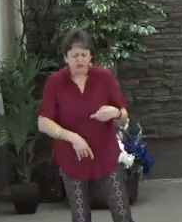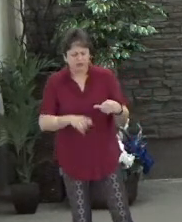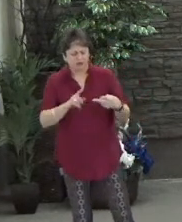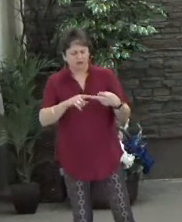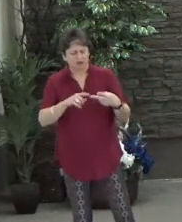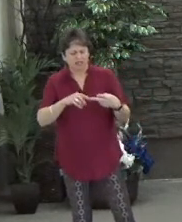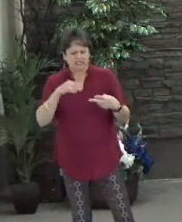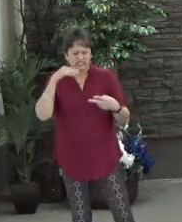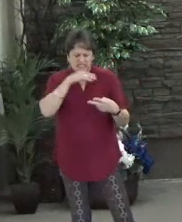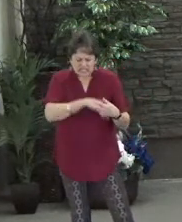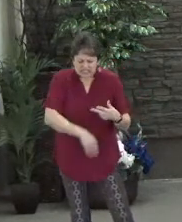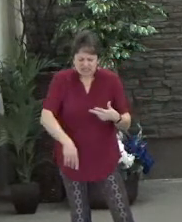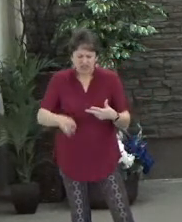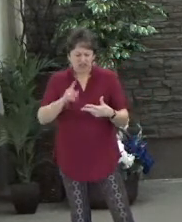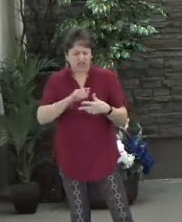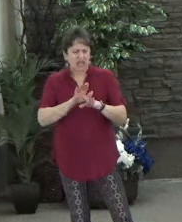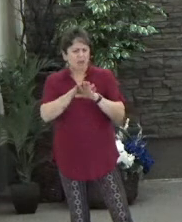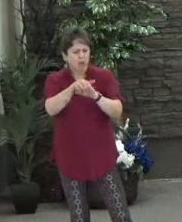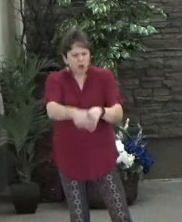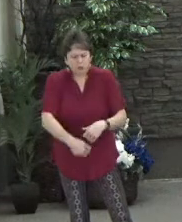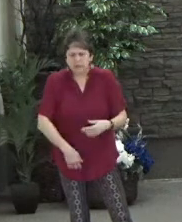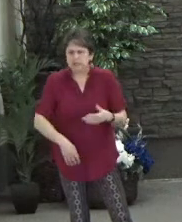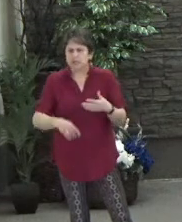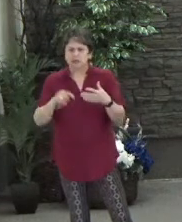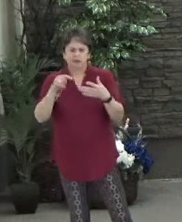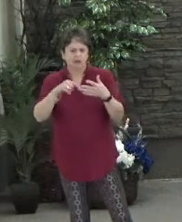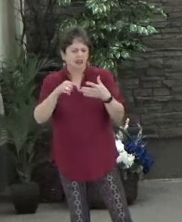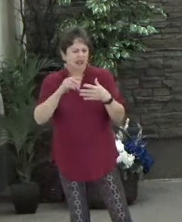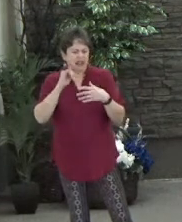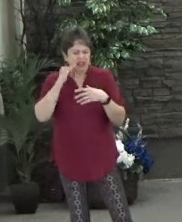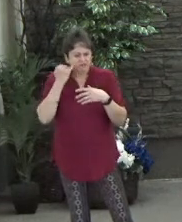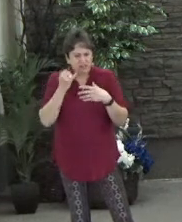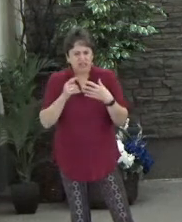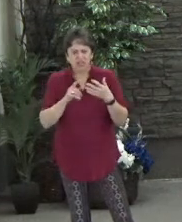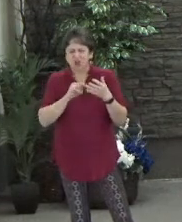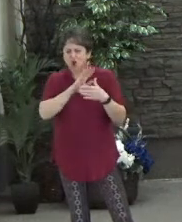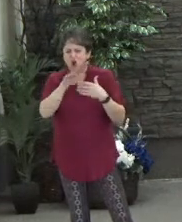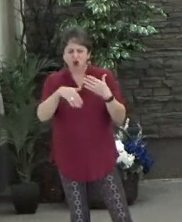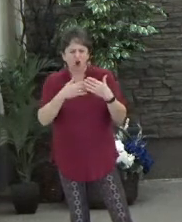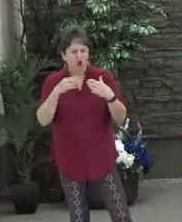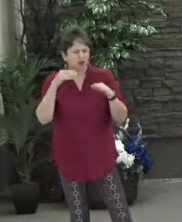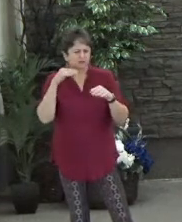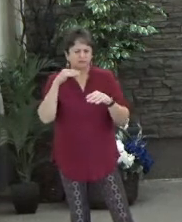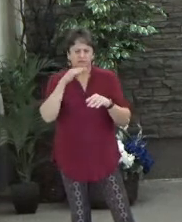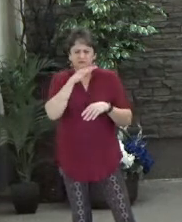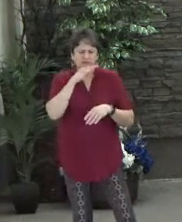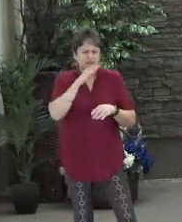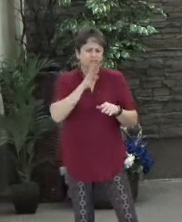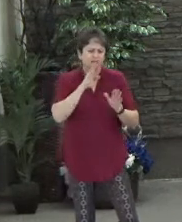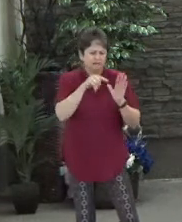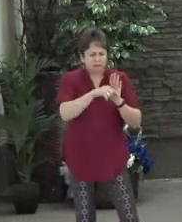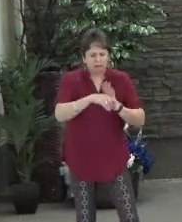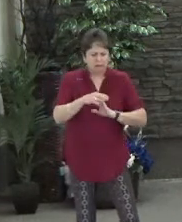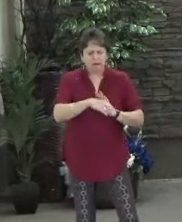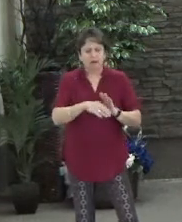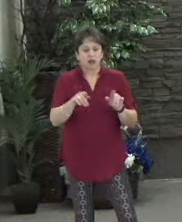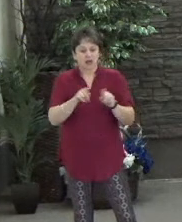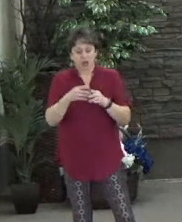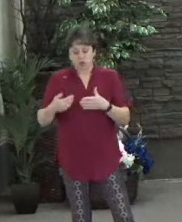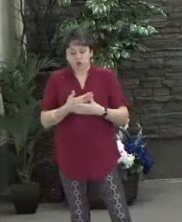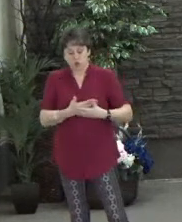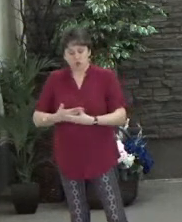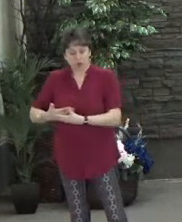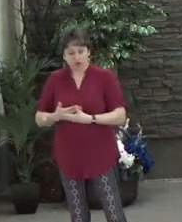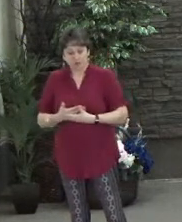all deceit, hypocrisy, and envy, and all slander. Like newborn